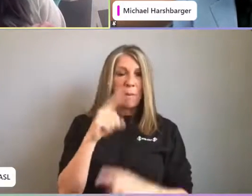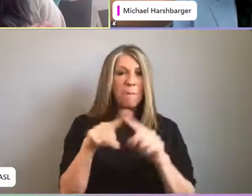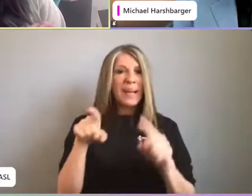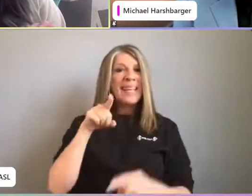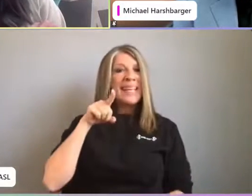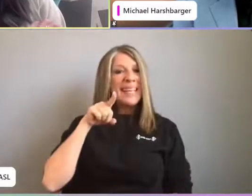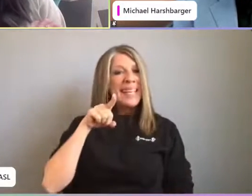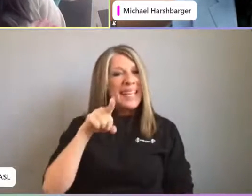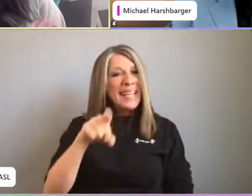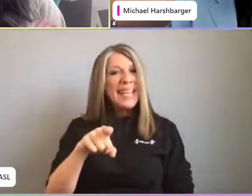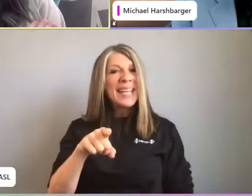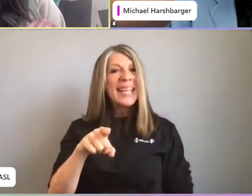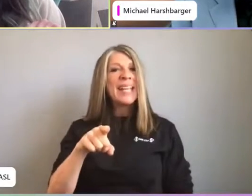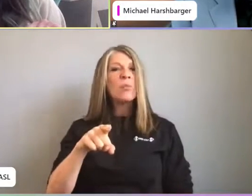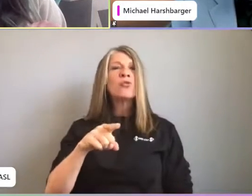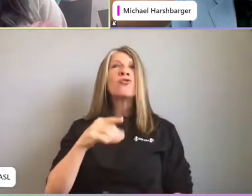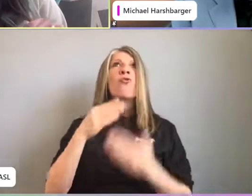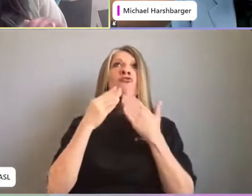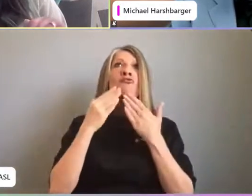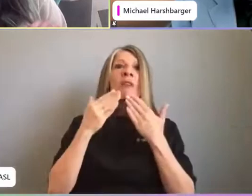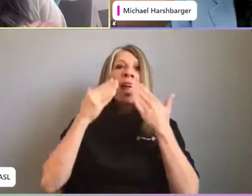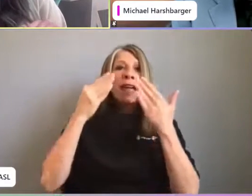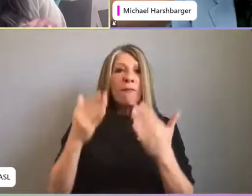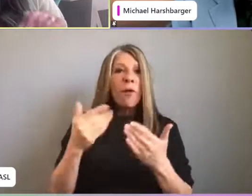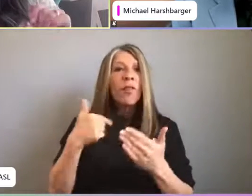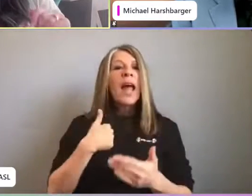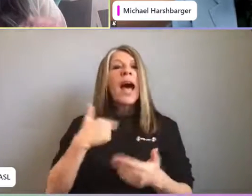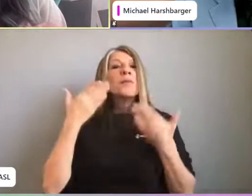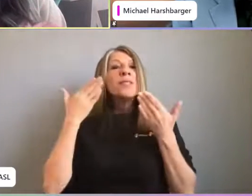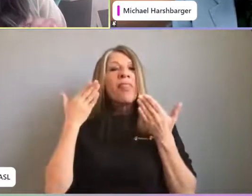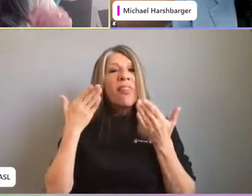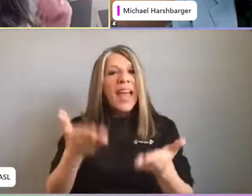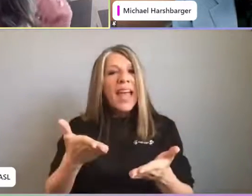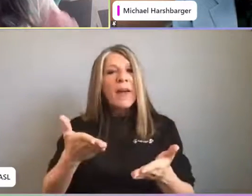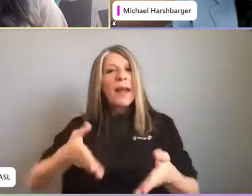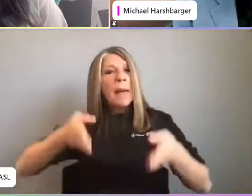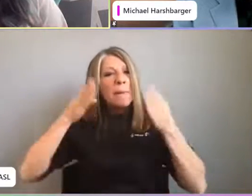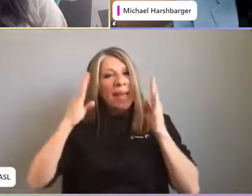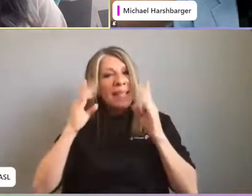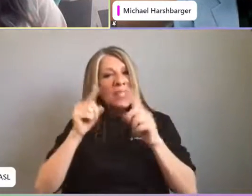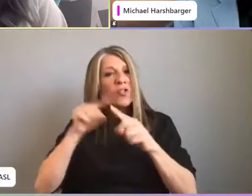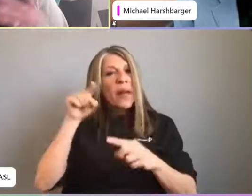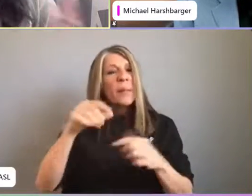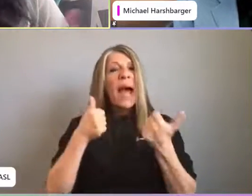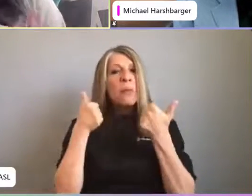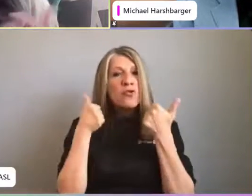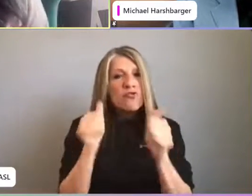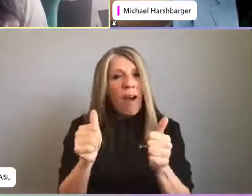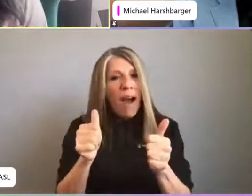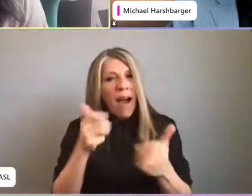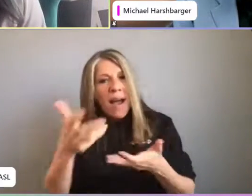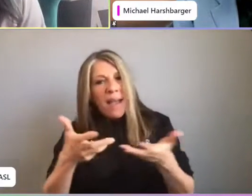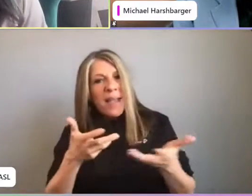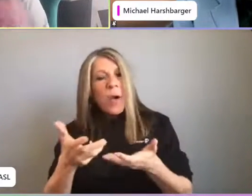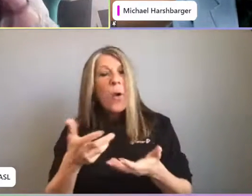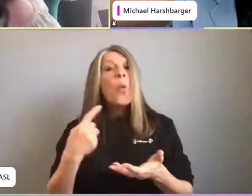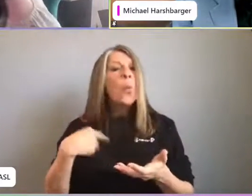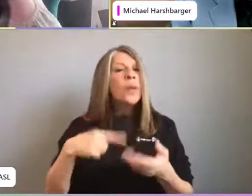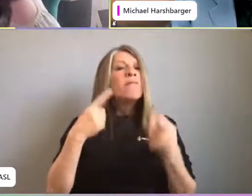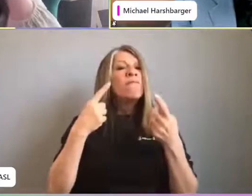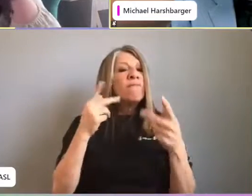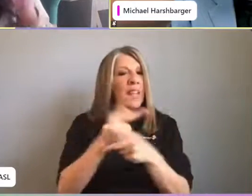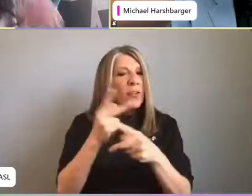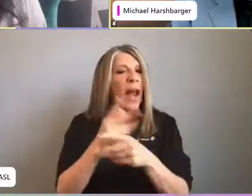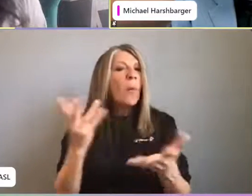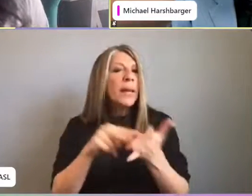he was so grateful that I was there and I was listening and I was trying. And eventually we worked out what he meant.